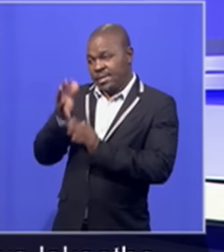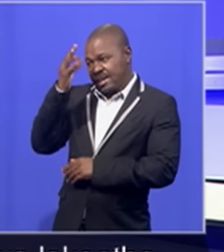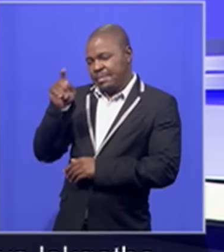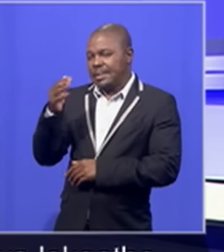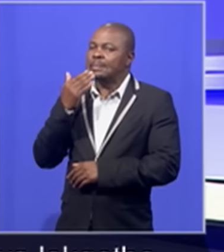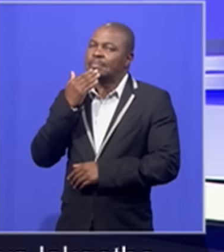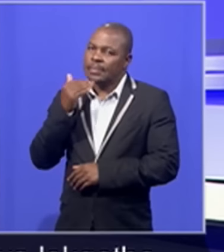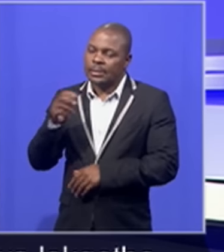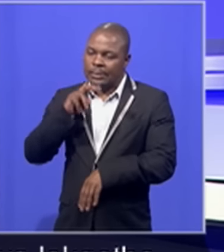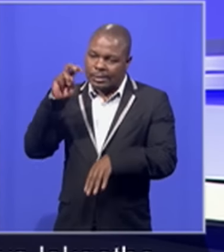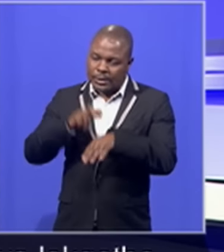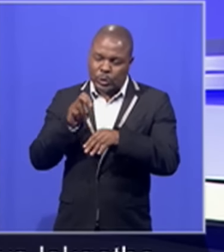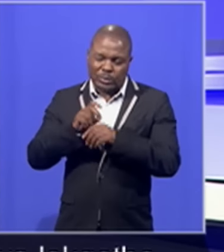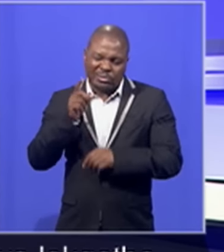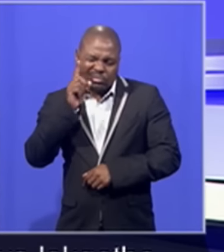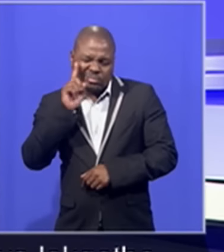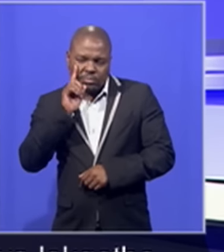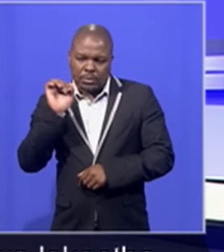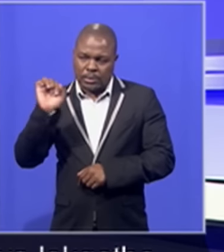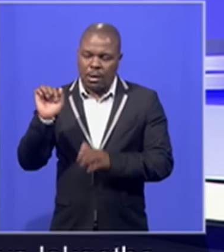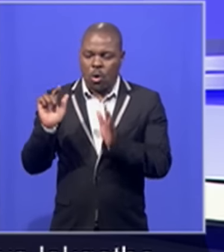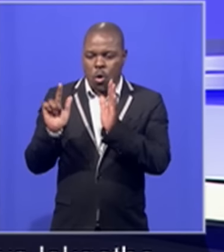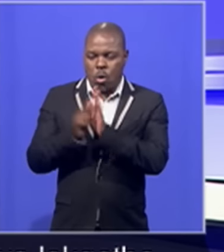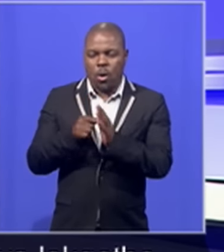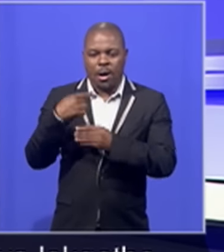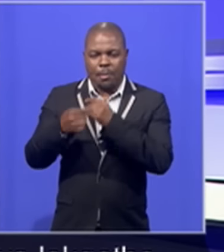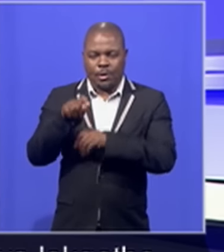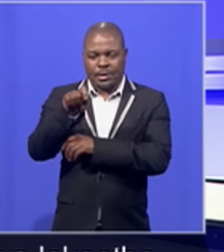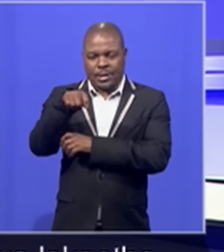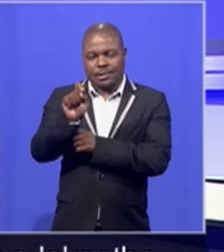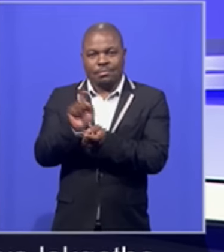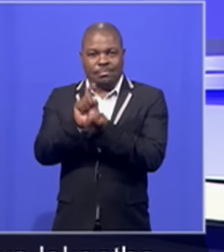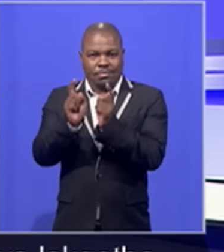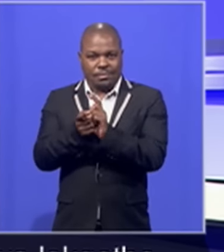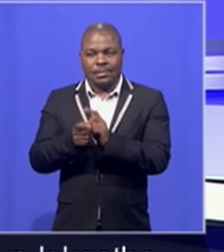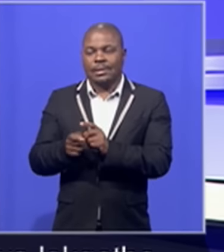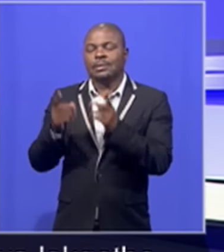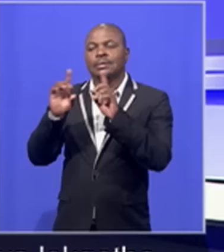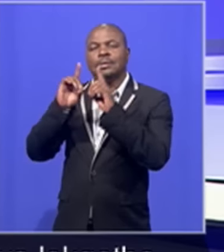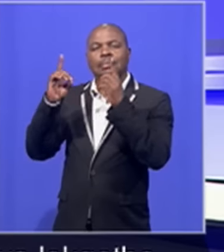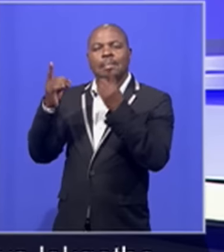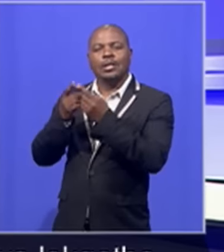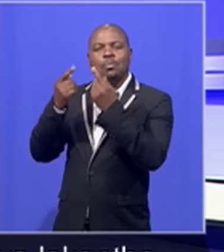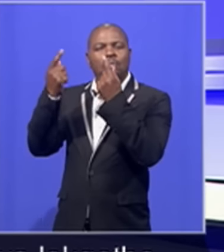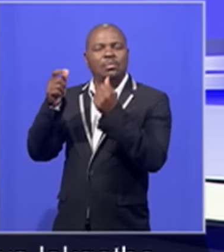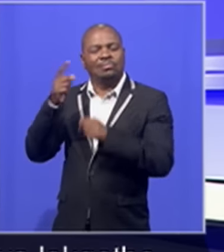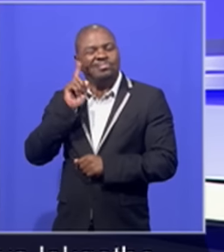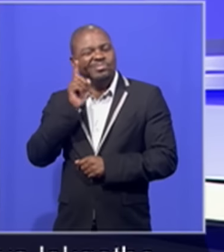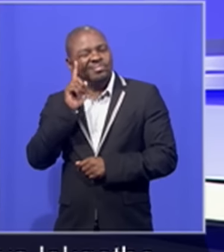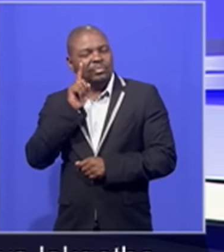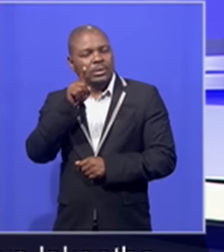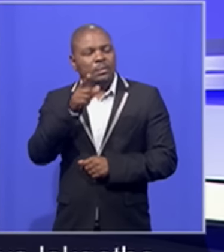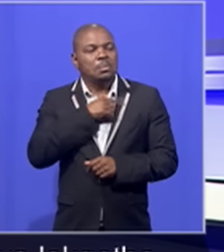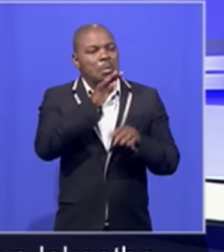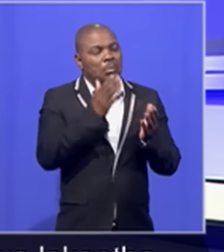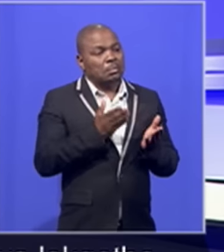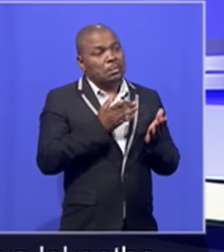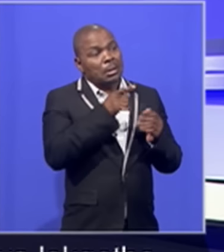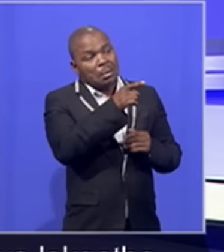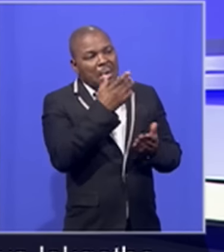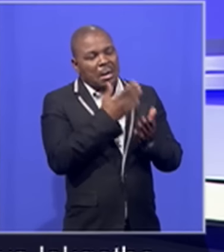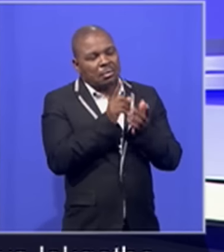tswelela go seka go fetola molao wa lekgetho. Kantoro ya matlotlo e seka go fetola lekgetho la badirisi